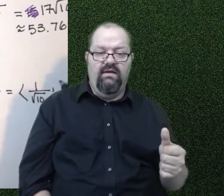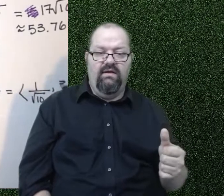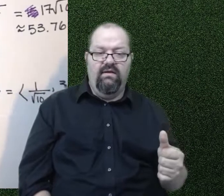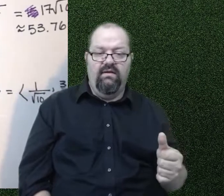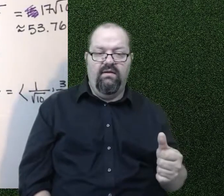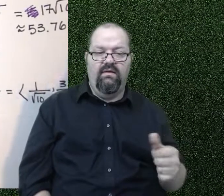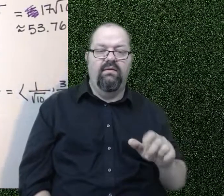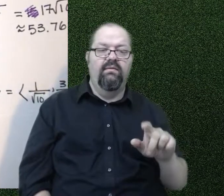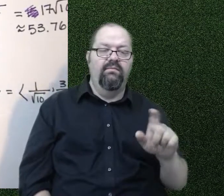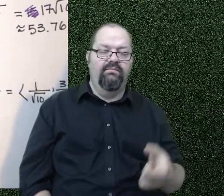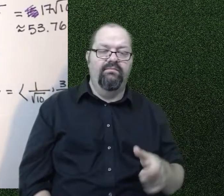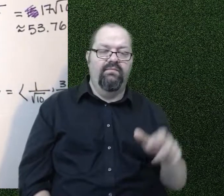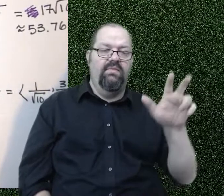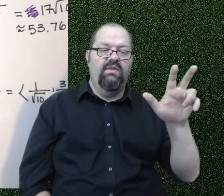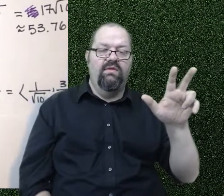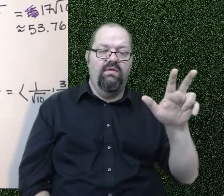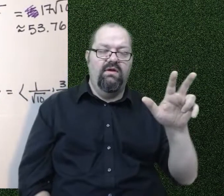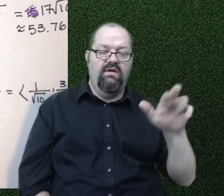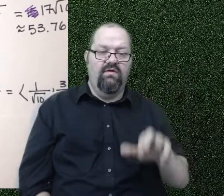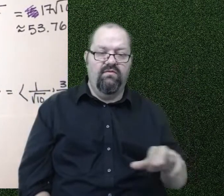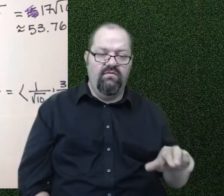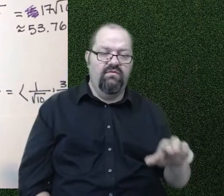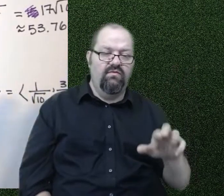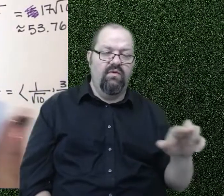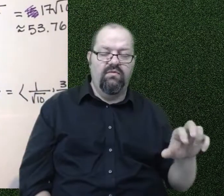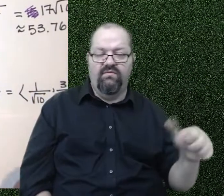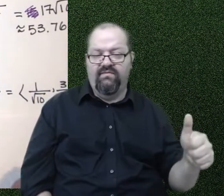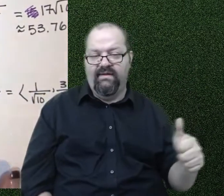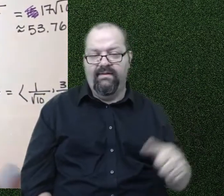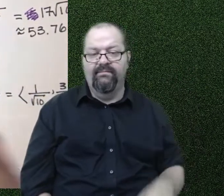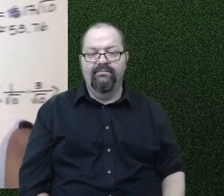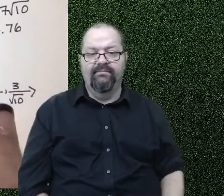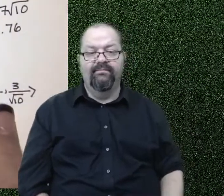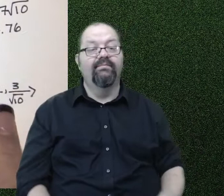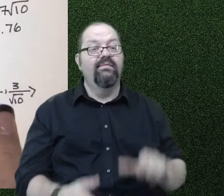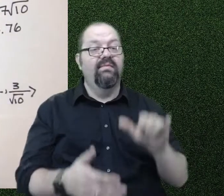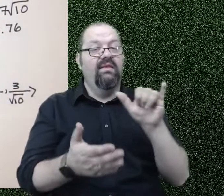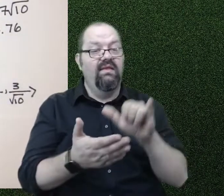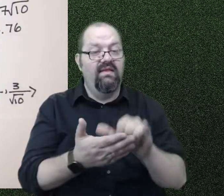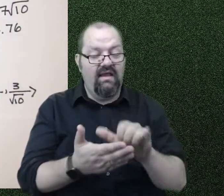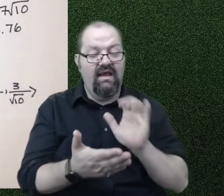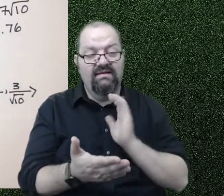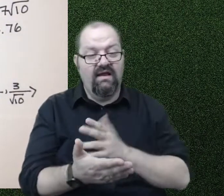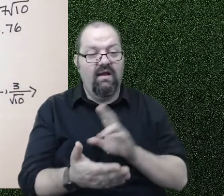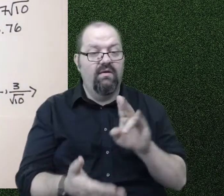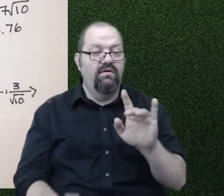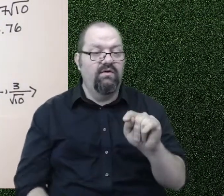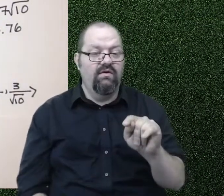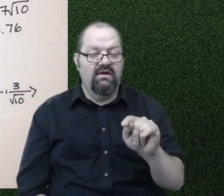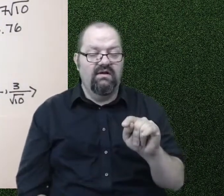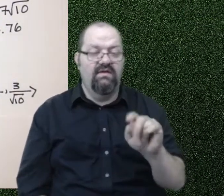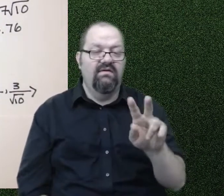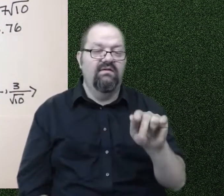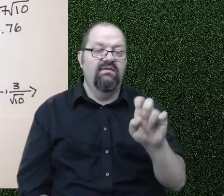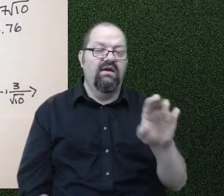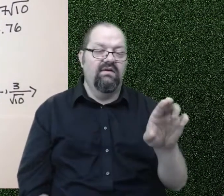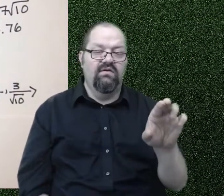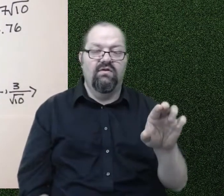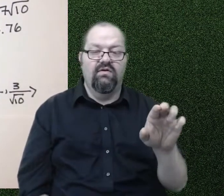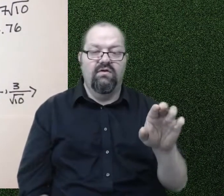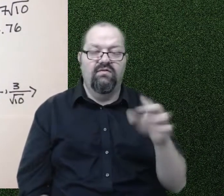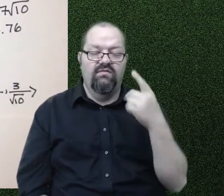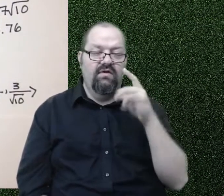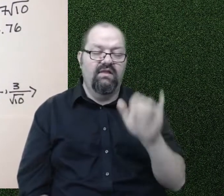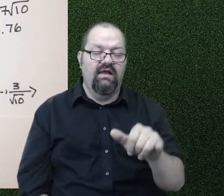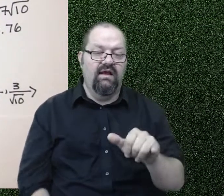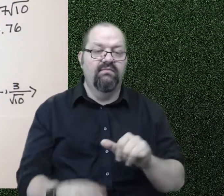and 3 over root 10. That is the unit vector, or that is the vector that points in this direction that